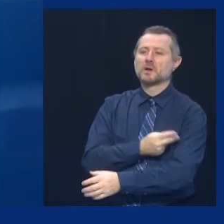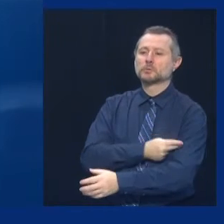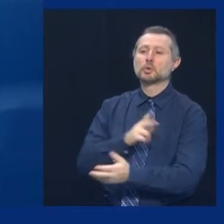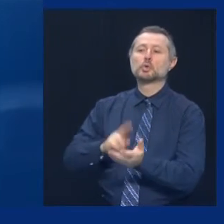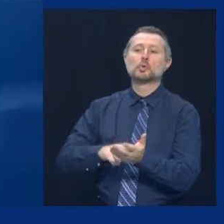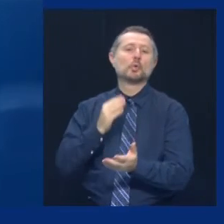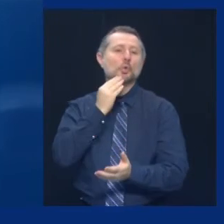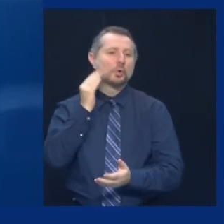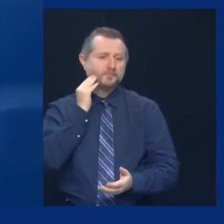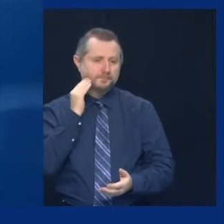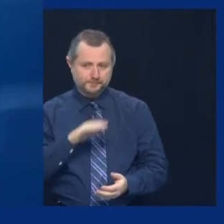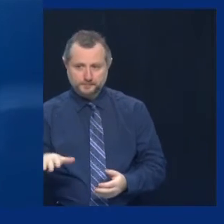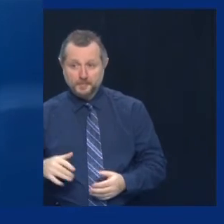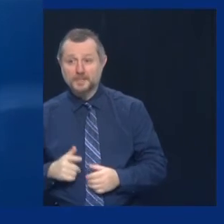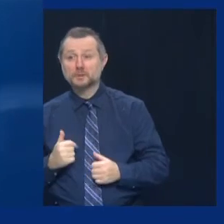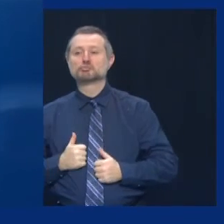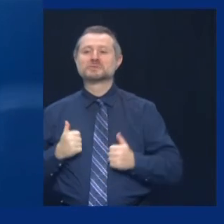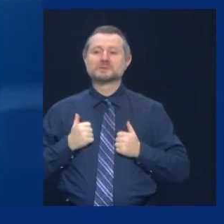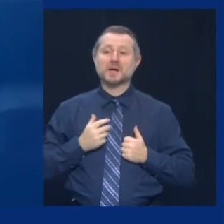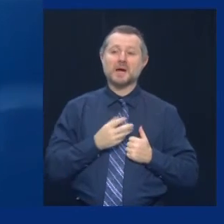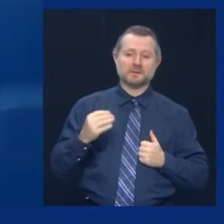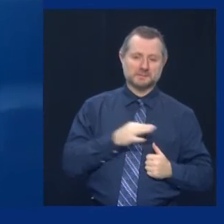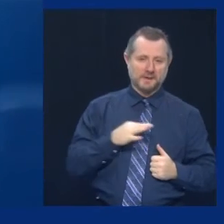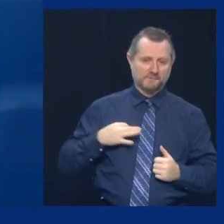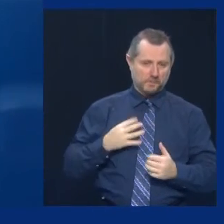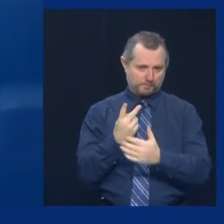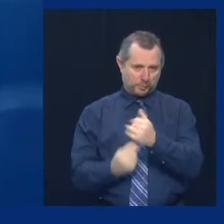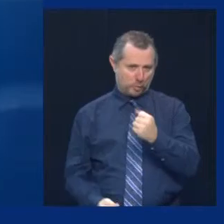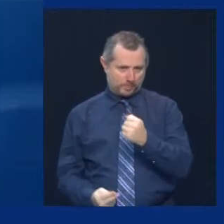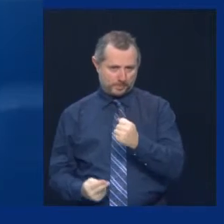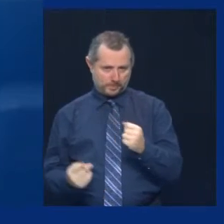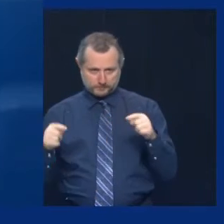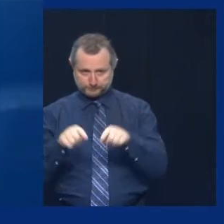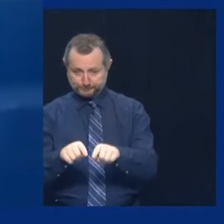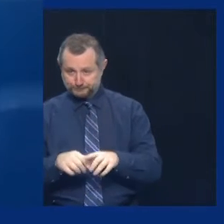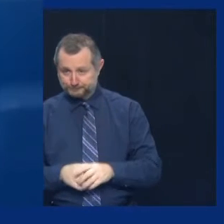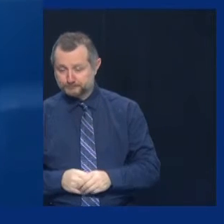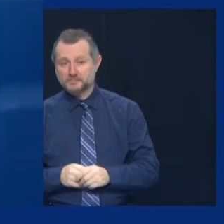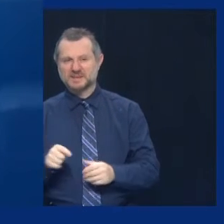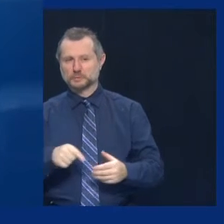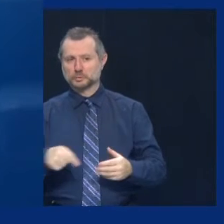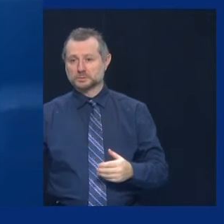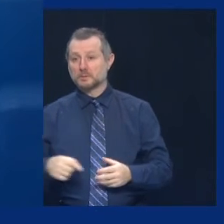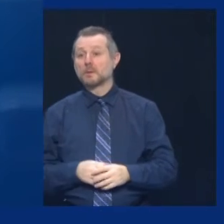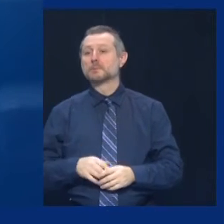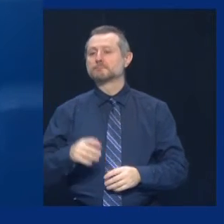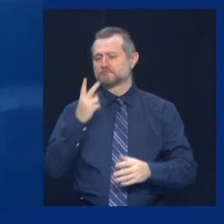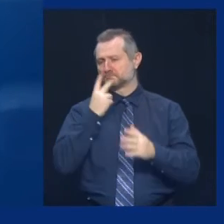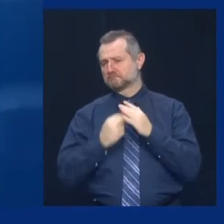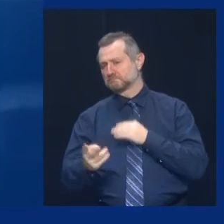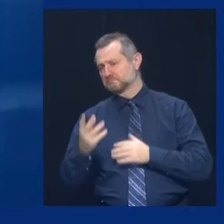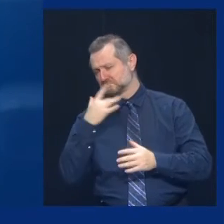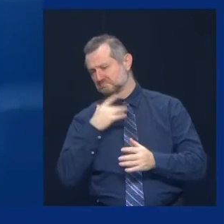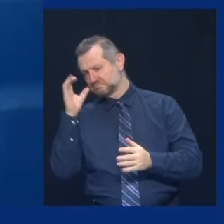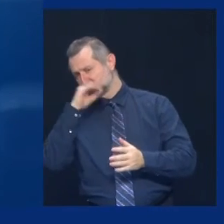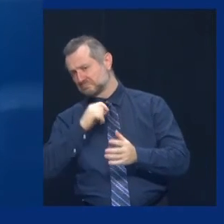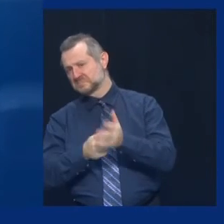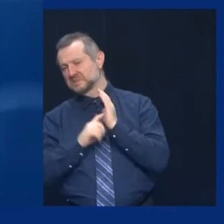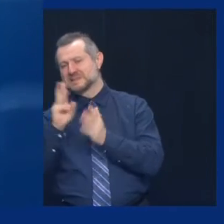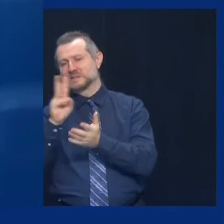staff in nursing homes. It is estimated that it will take 6